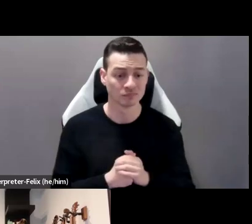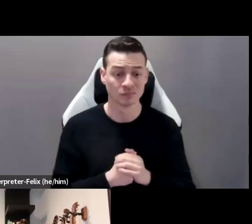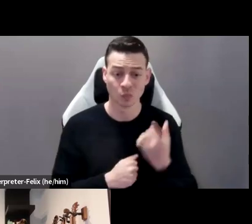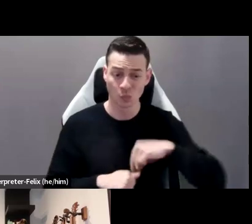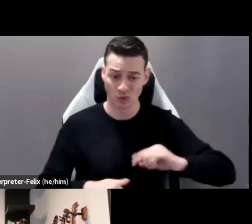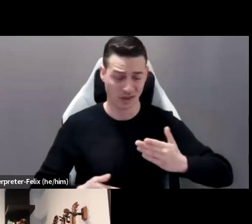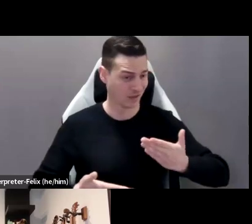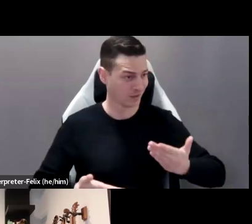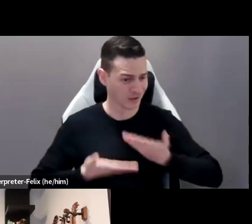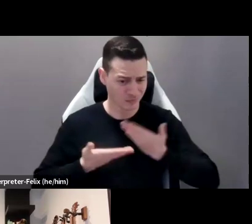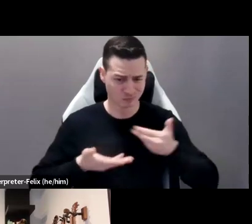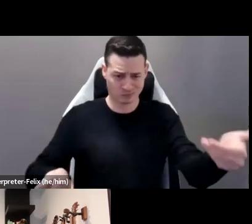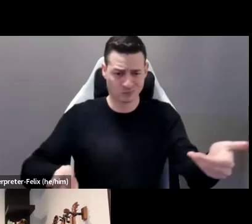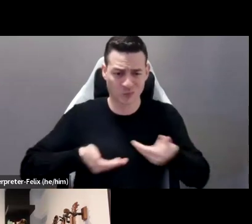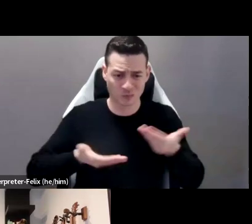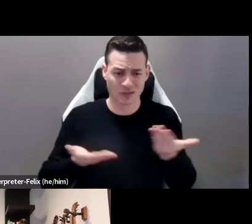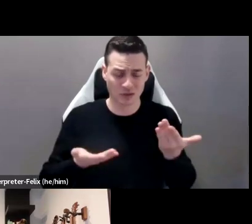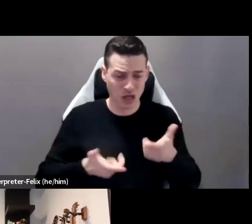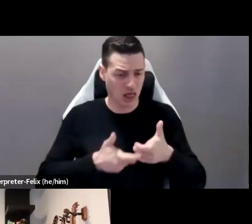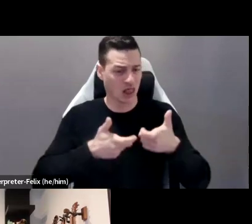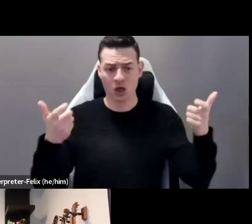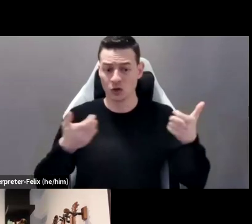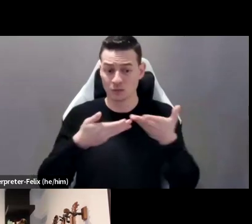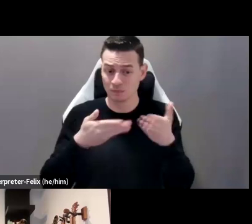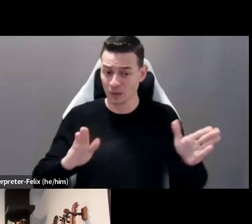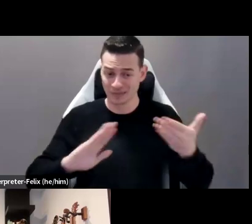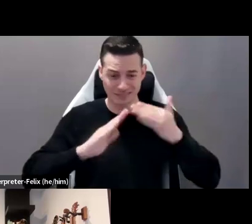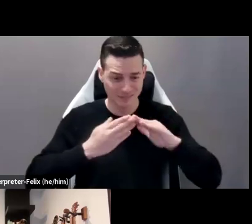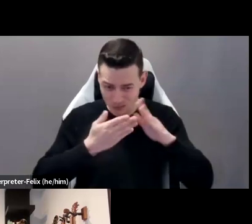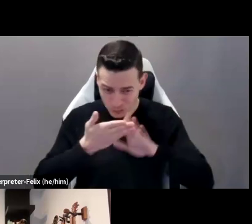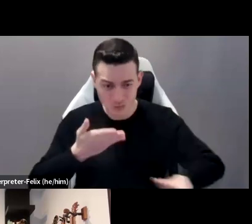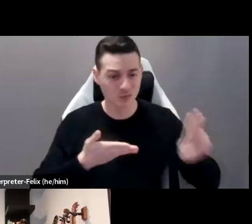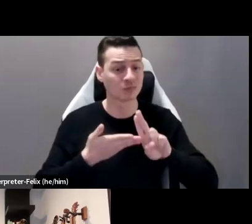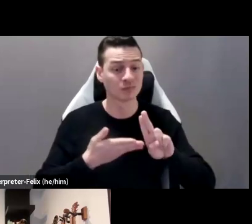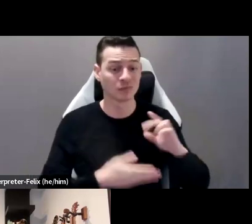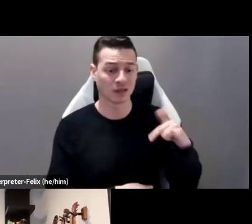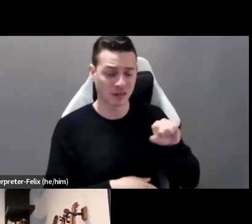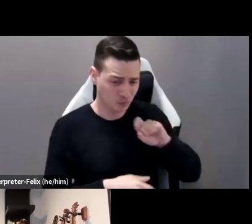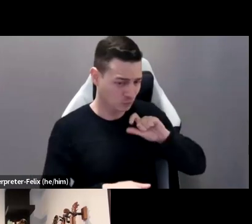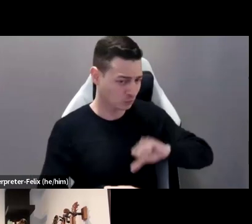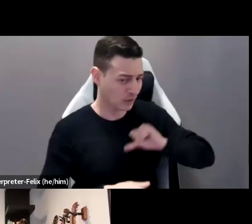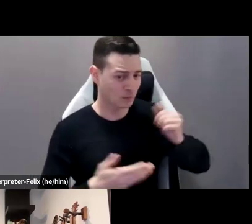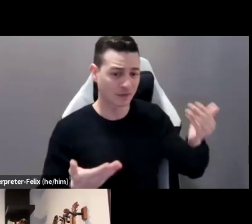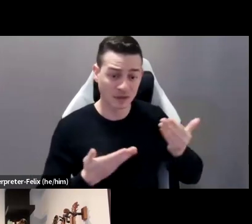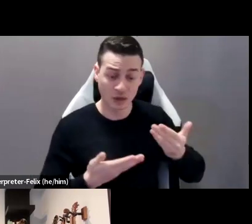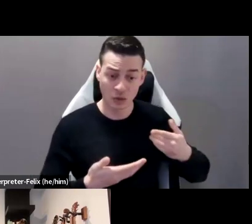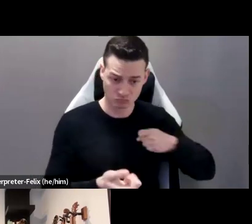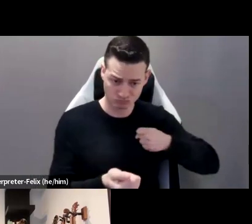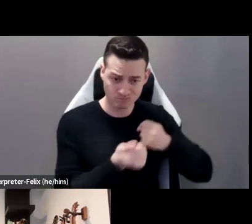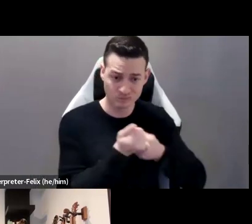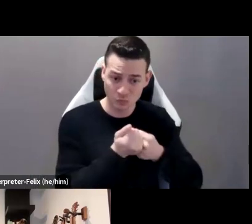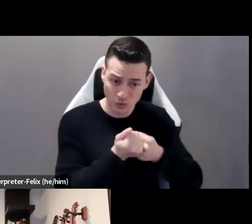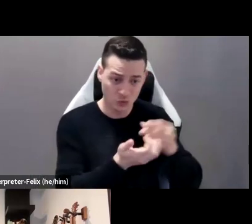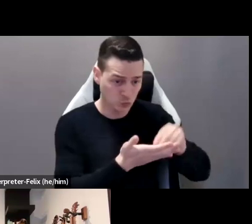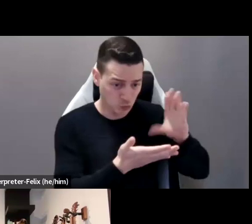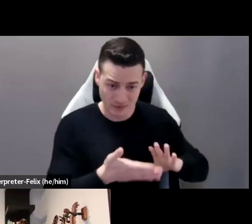public university. CLAGS is proud to be here. And we're especially proud today to support our transgender students, staff, and faculty.